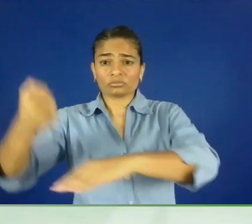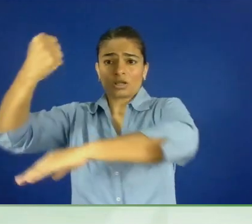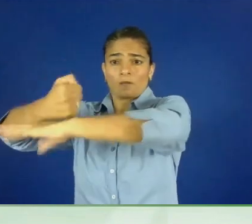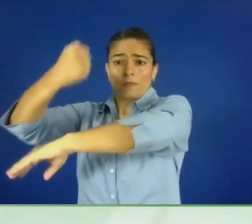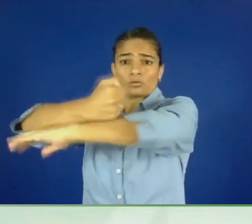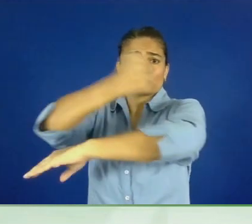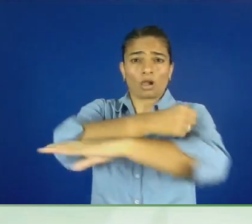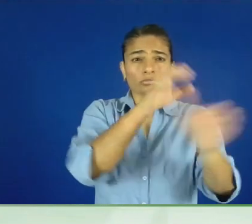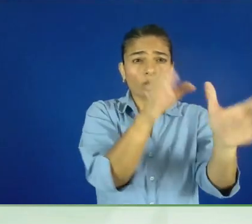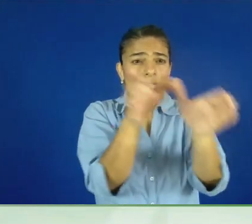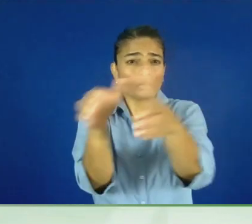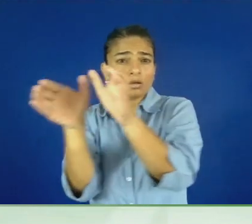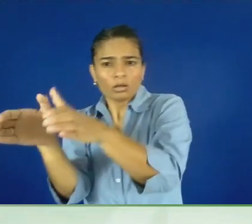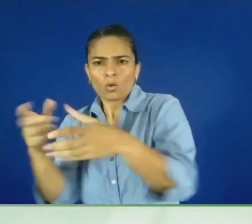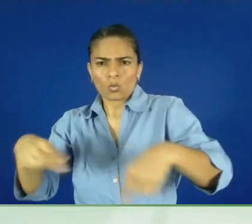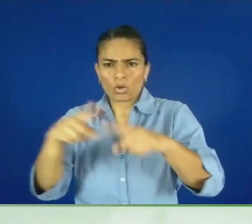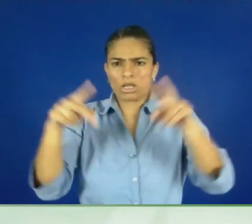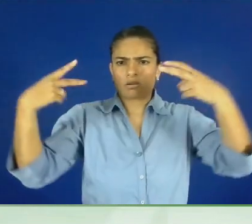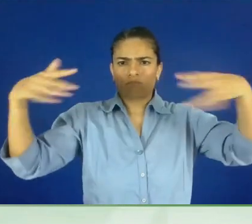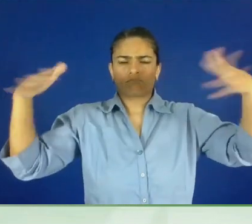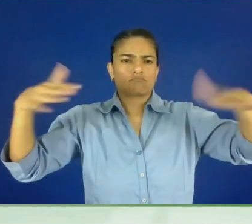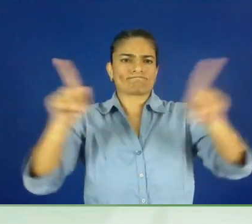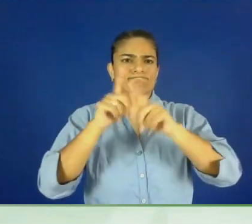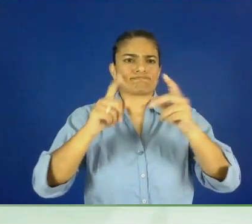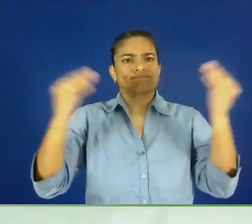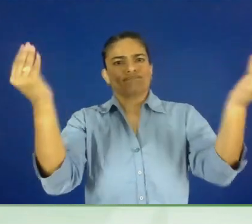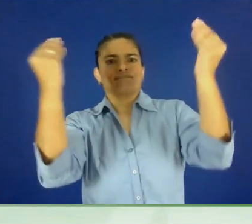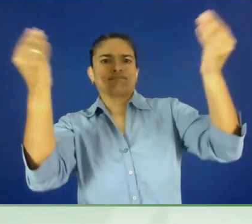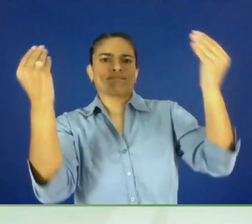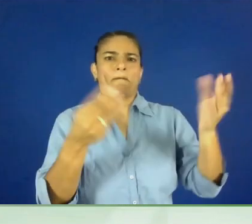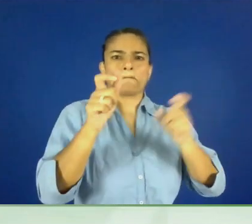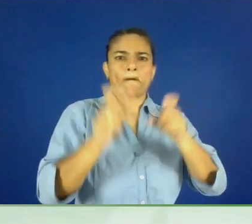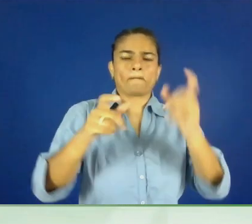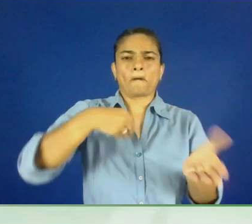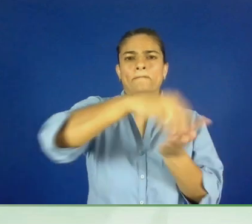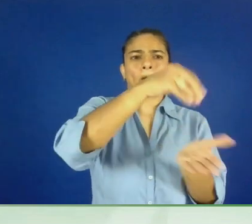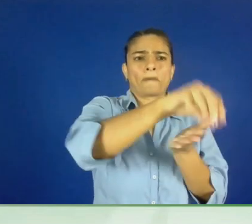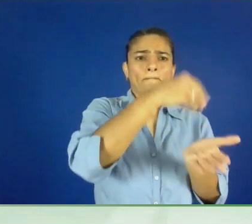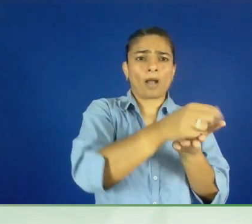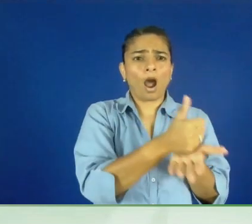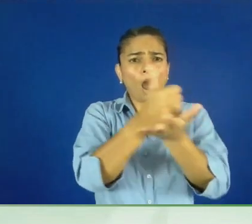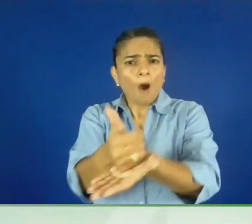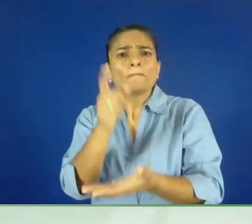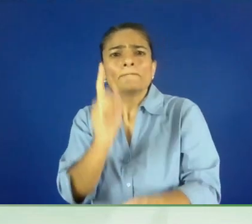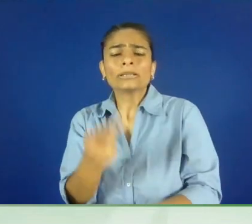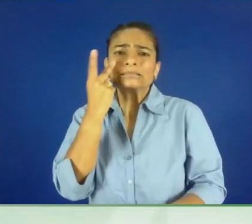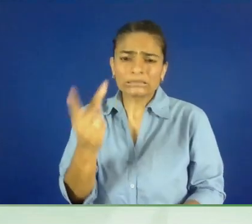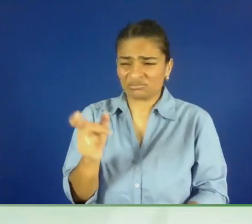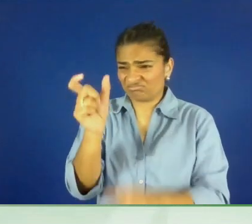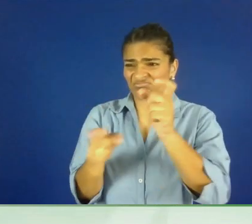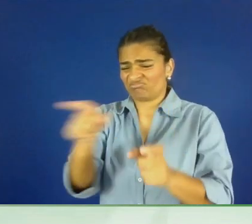exclude, and then, I don't know, magically the regulators catch up and provide practical guidance that says it will